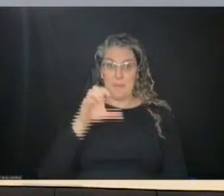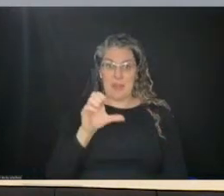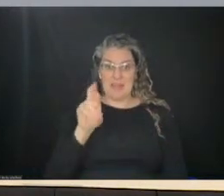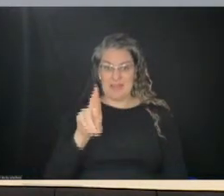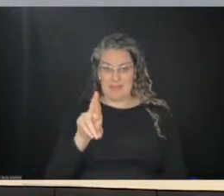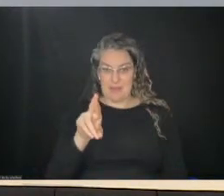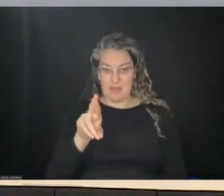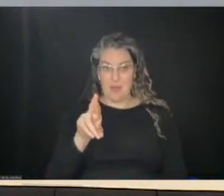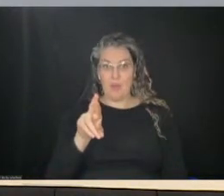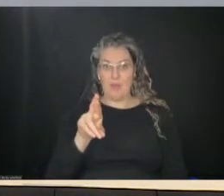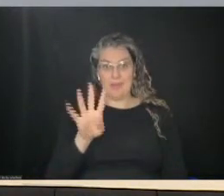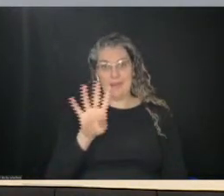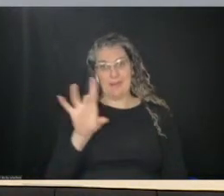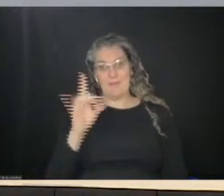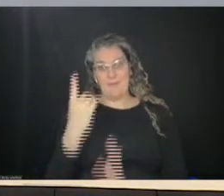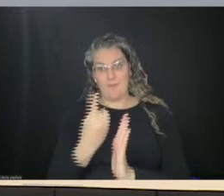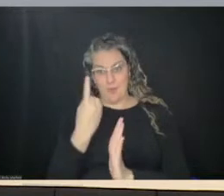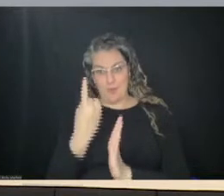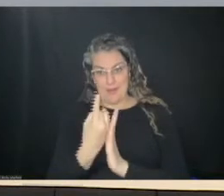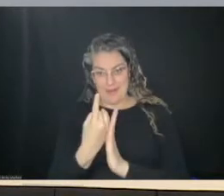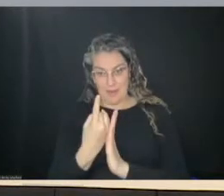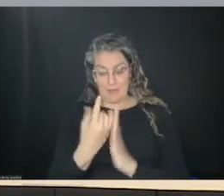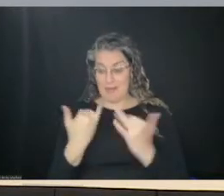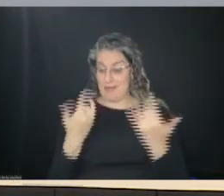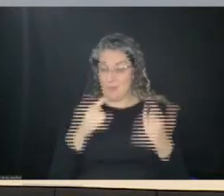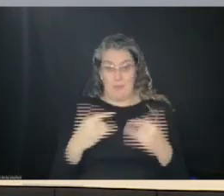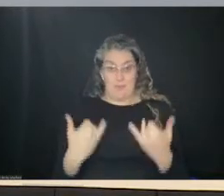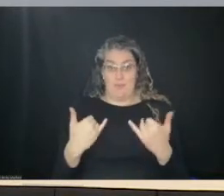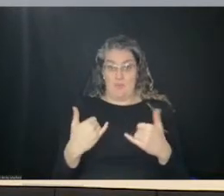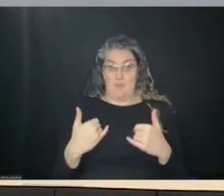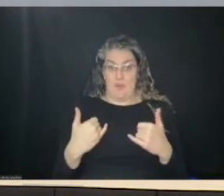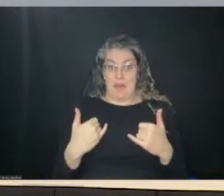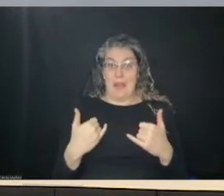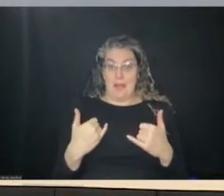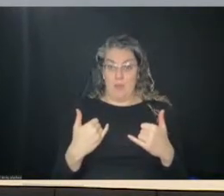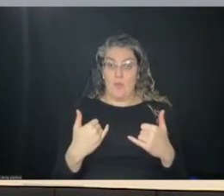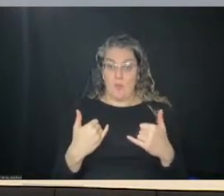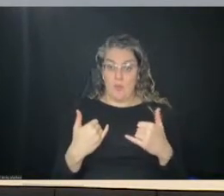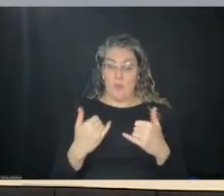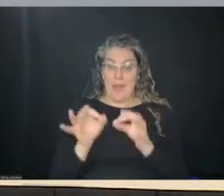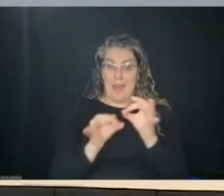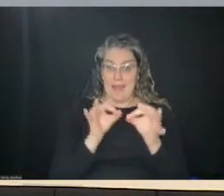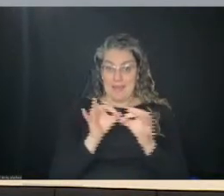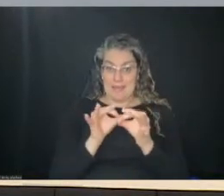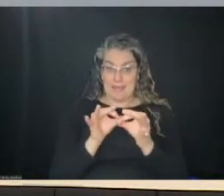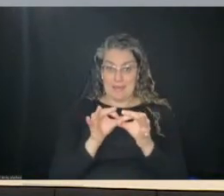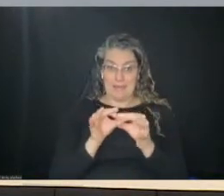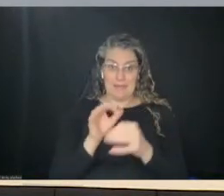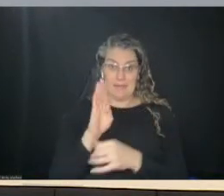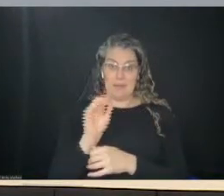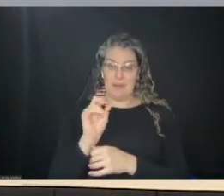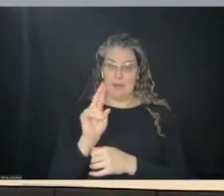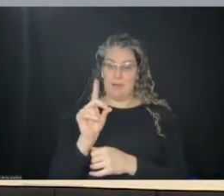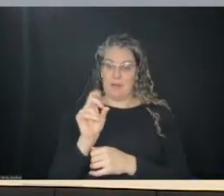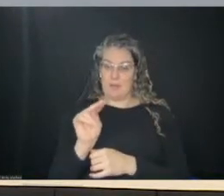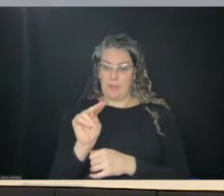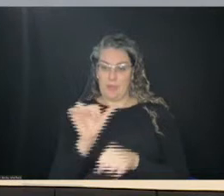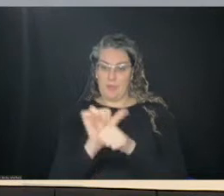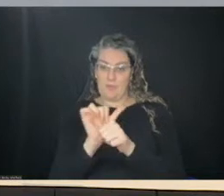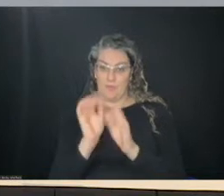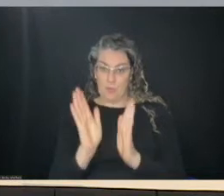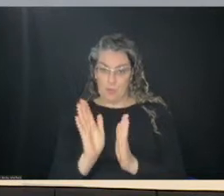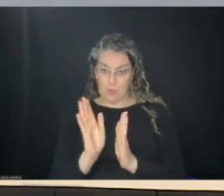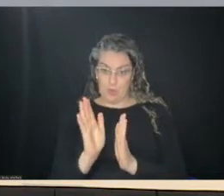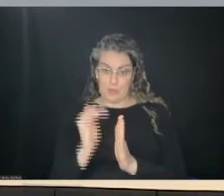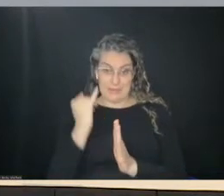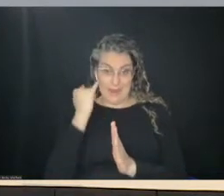that's what happens now at the testing clinic, for instance, at Borden now for workers. If there's a